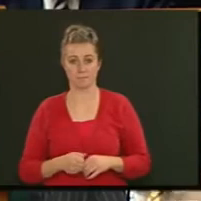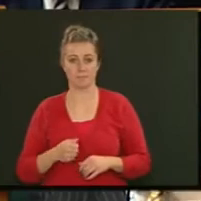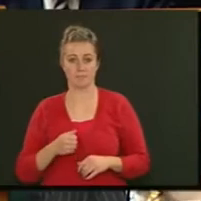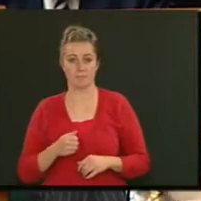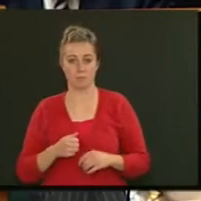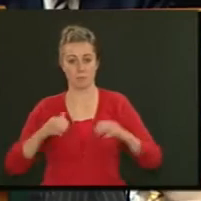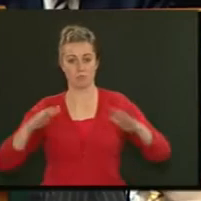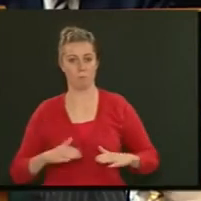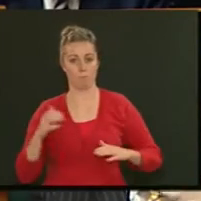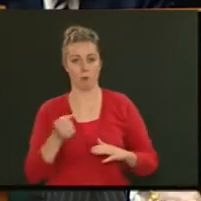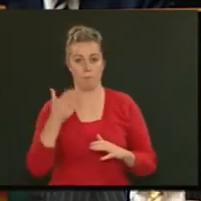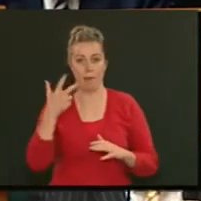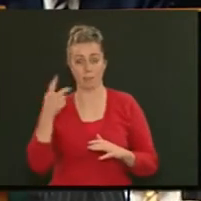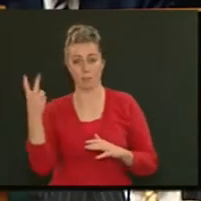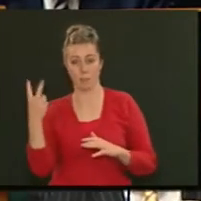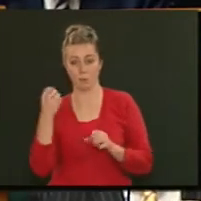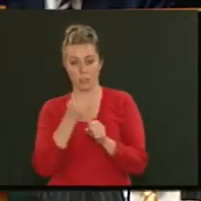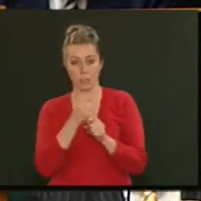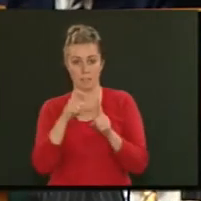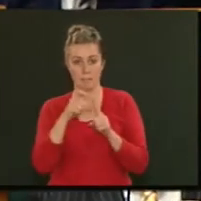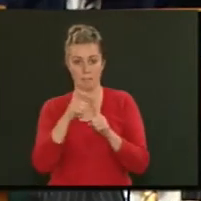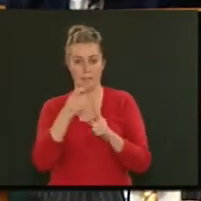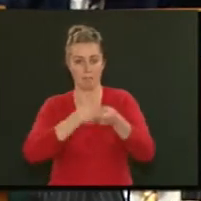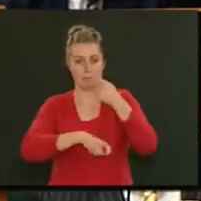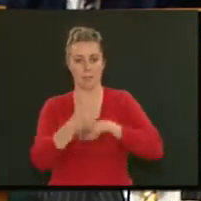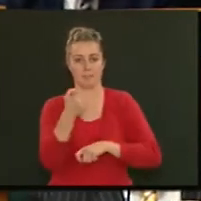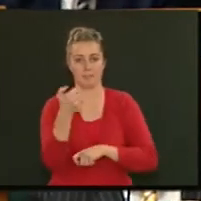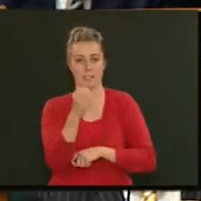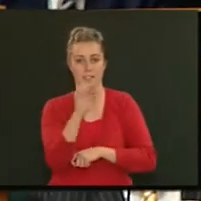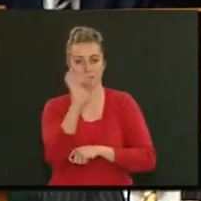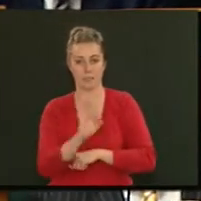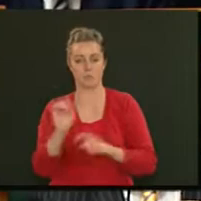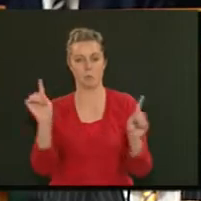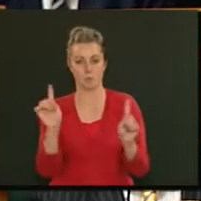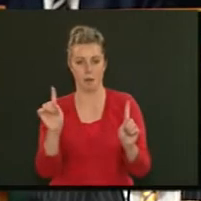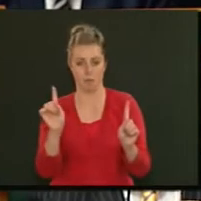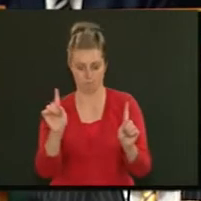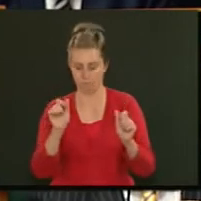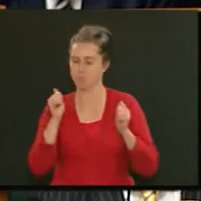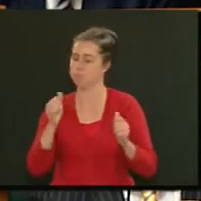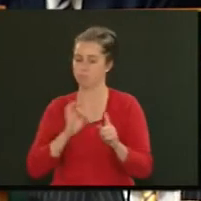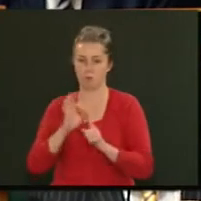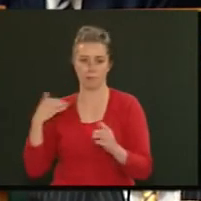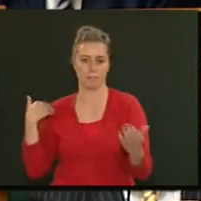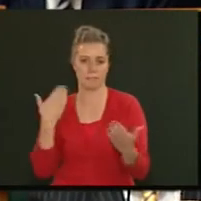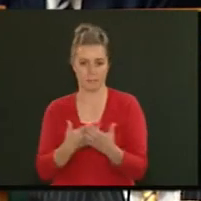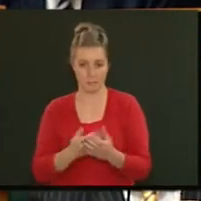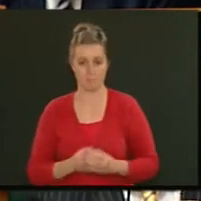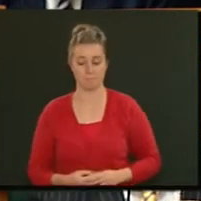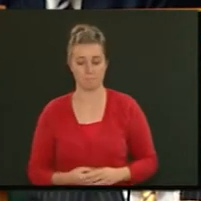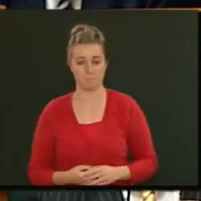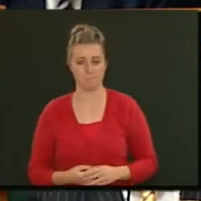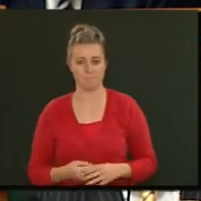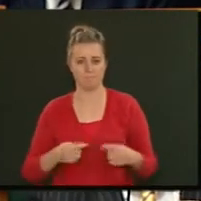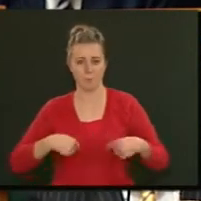from 82% of GDP in 2008 to 60% today. That's very good progress. We have,